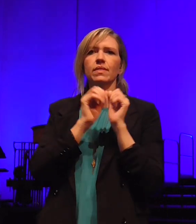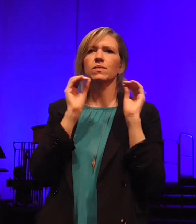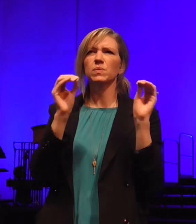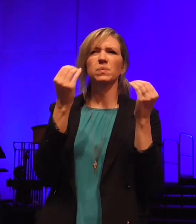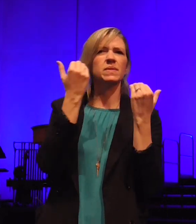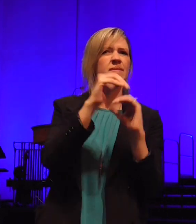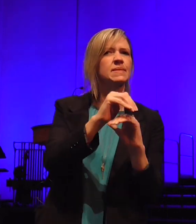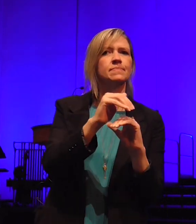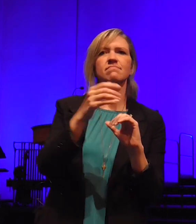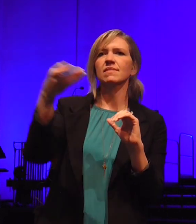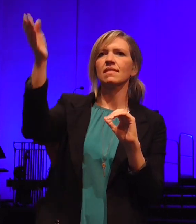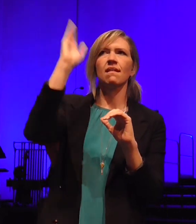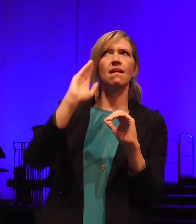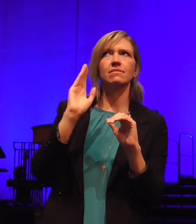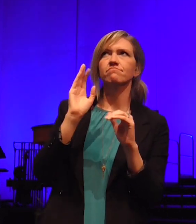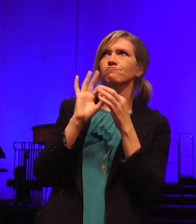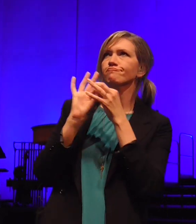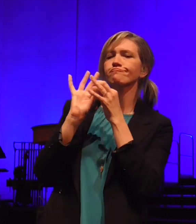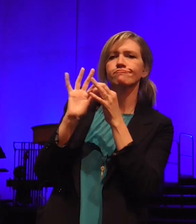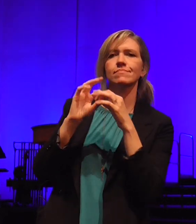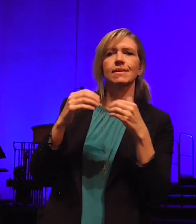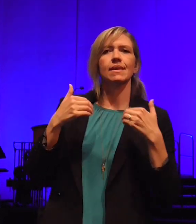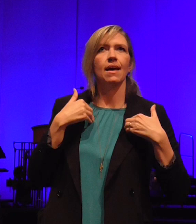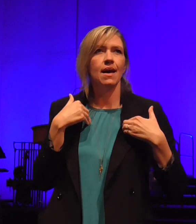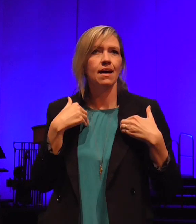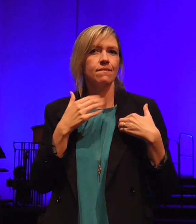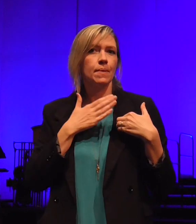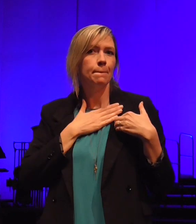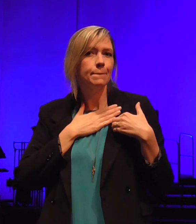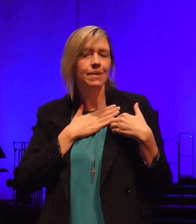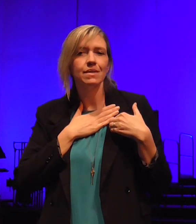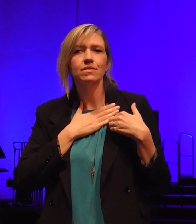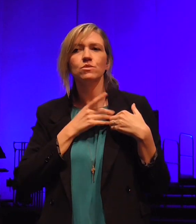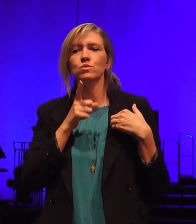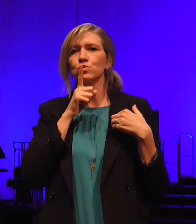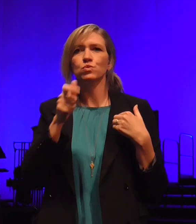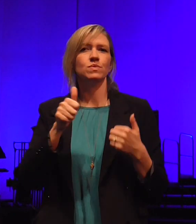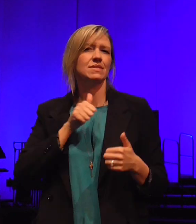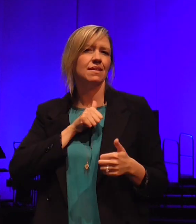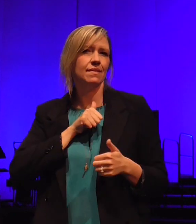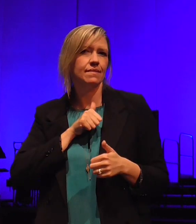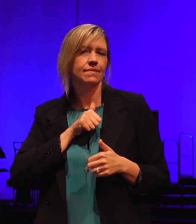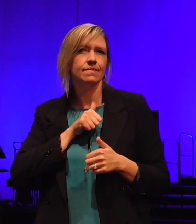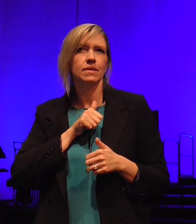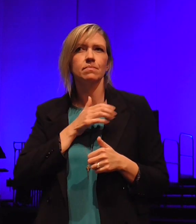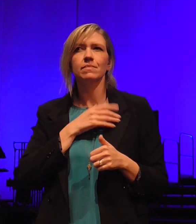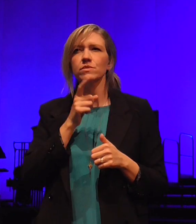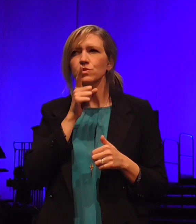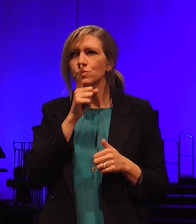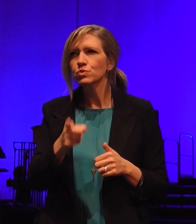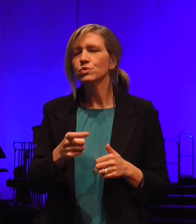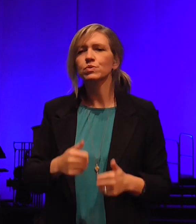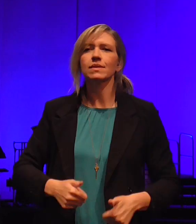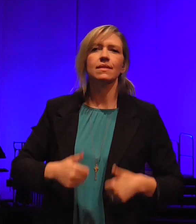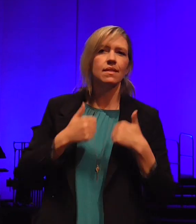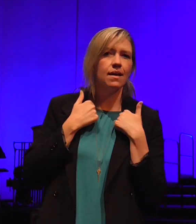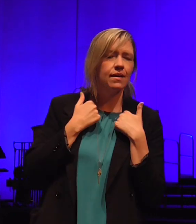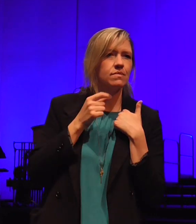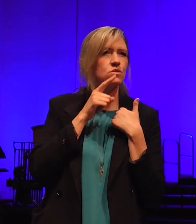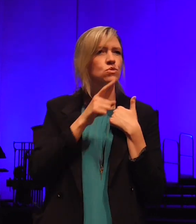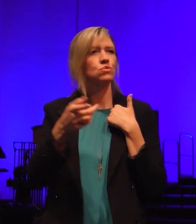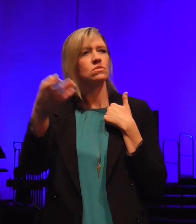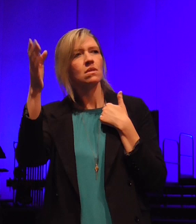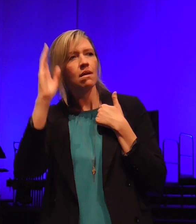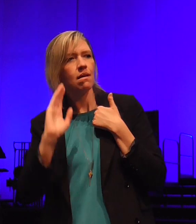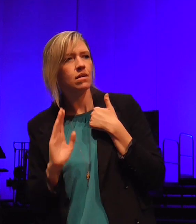unlimited substance of God, and I have my true self, my true life, my